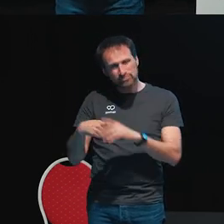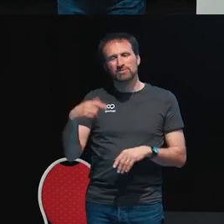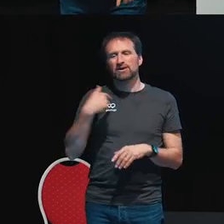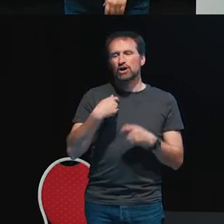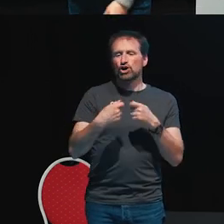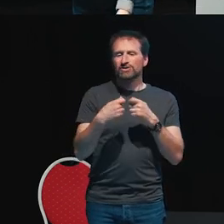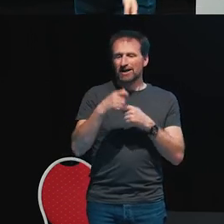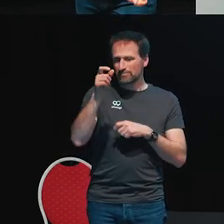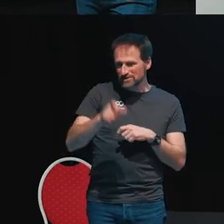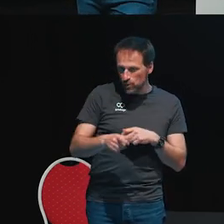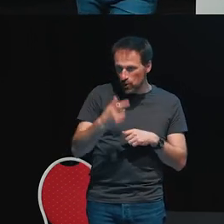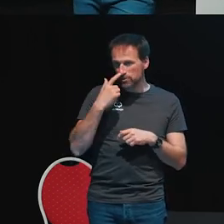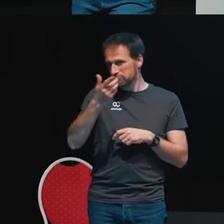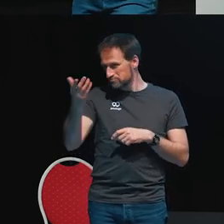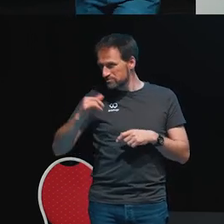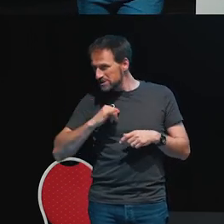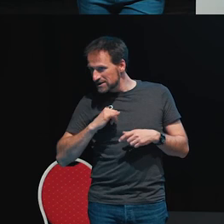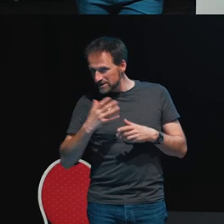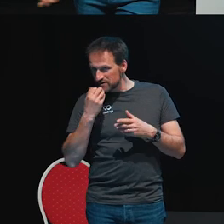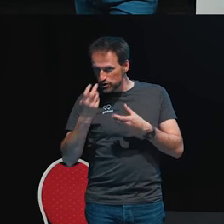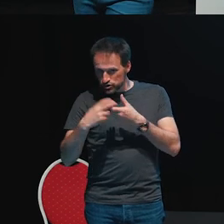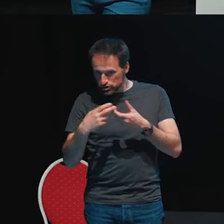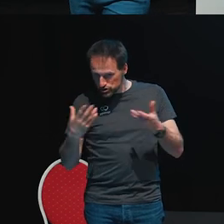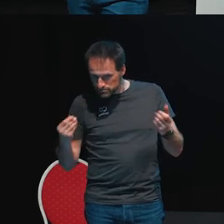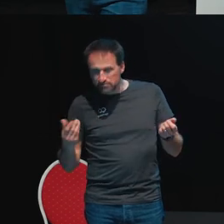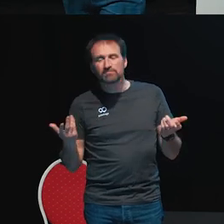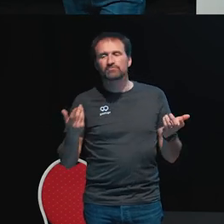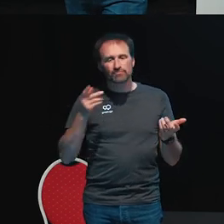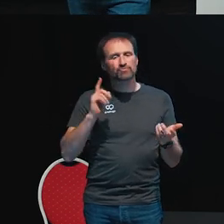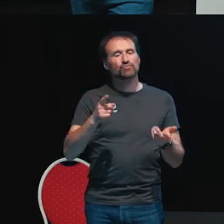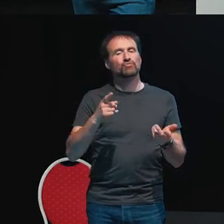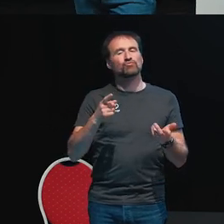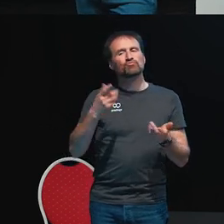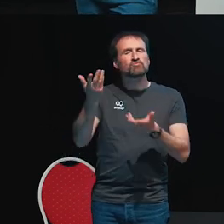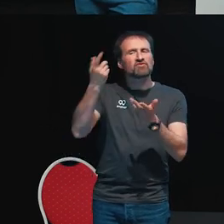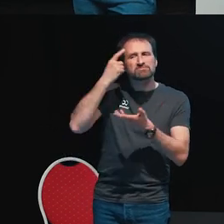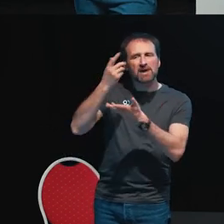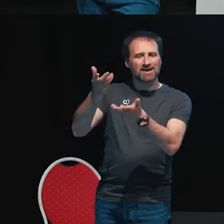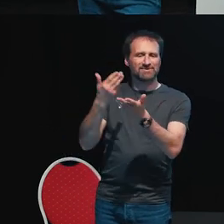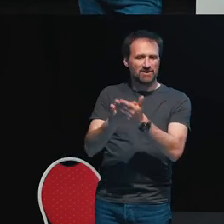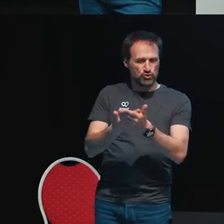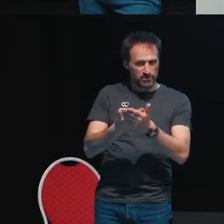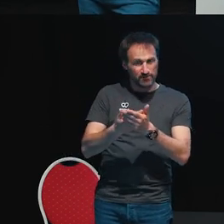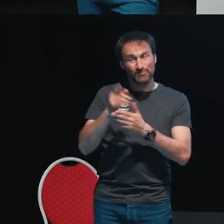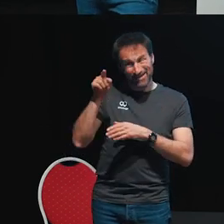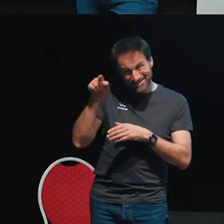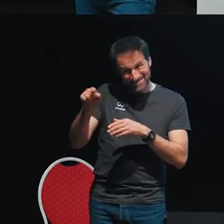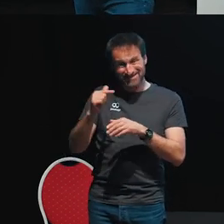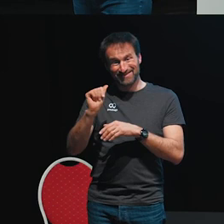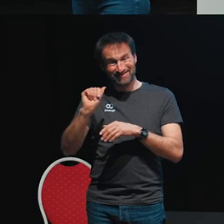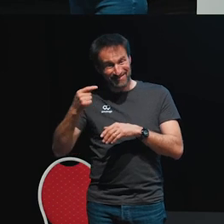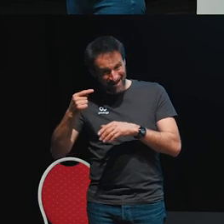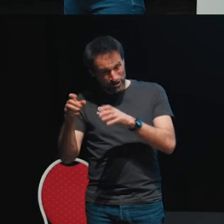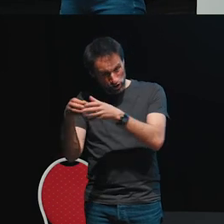is interested in working on this. Let me know, what do you think? And then what Tag does is to lead those documents and then meet